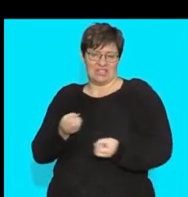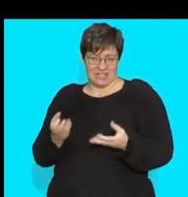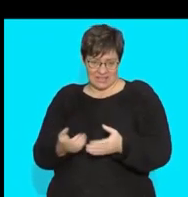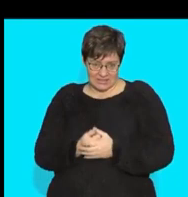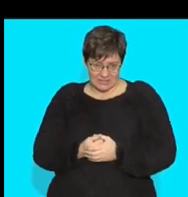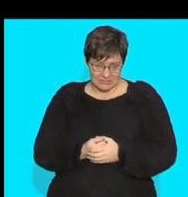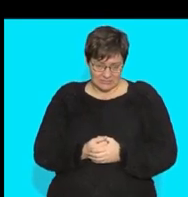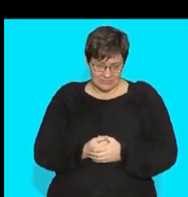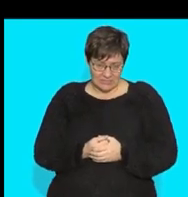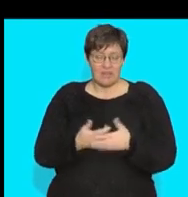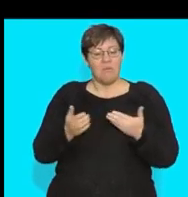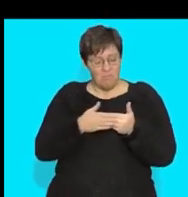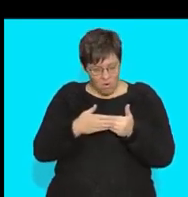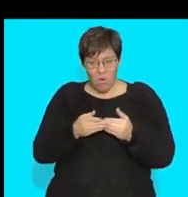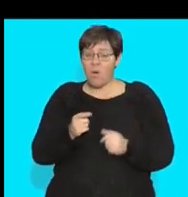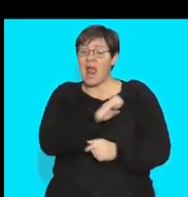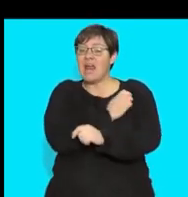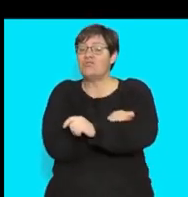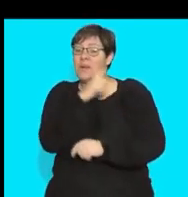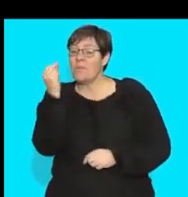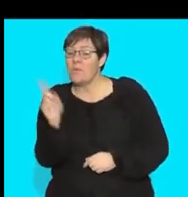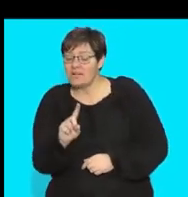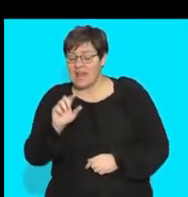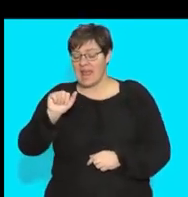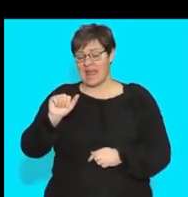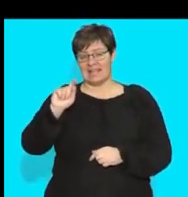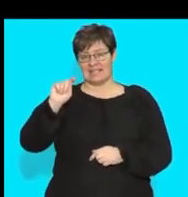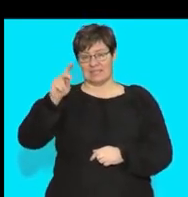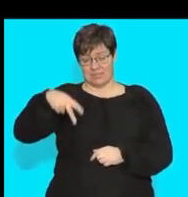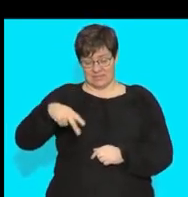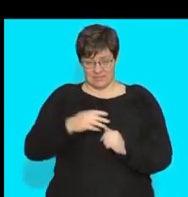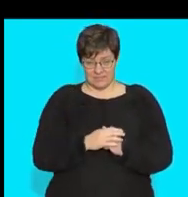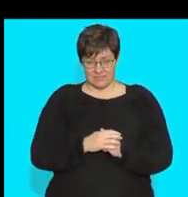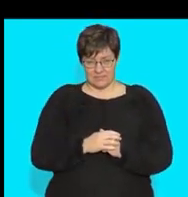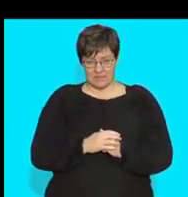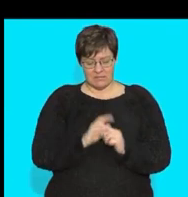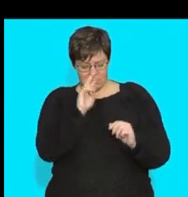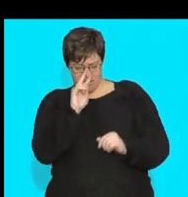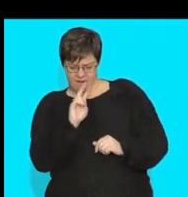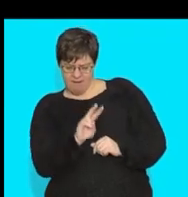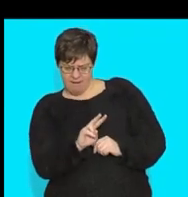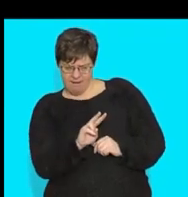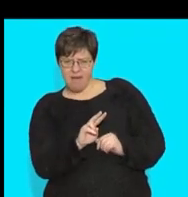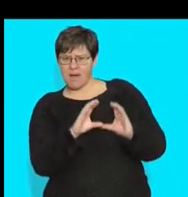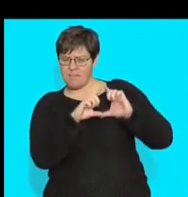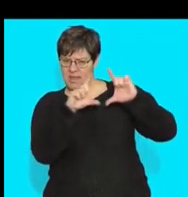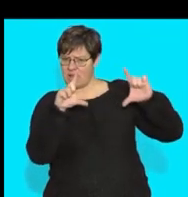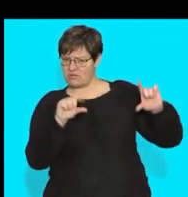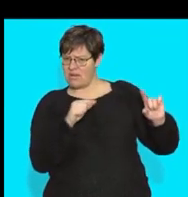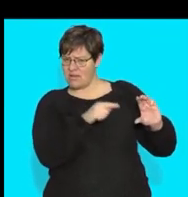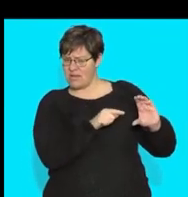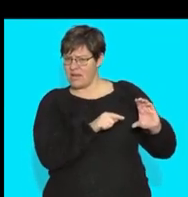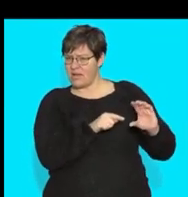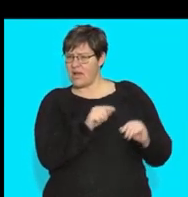the more ATP. Now, if you're studying this diagram very carefully, you're going to see